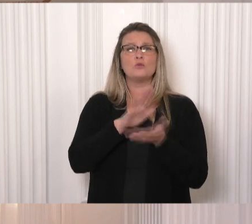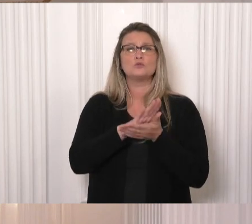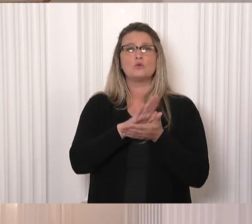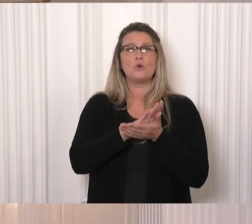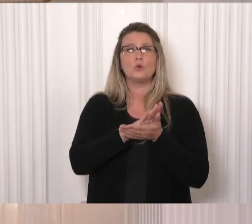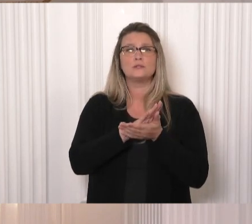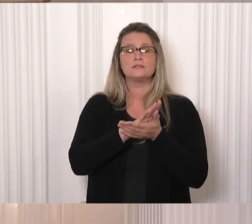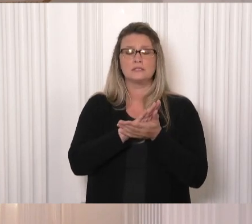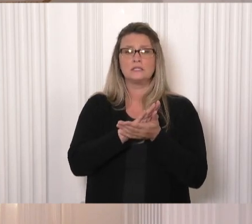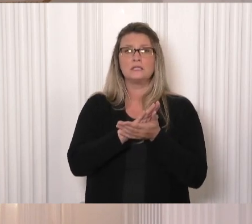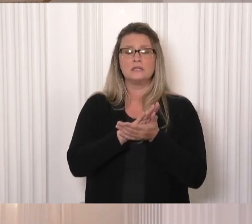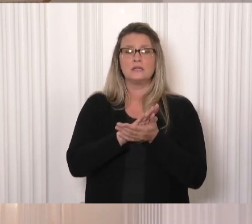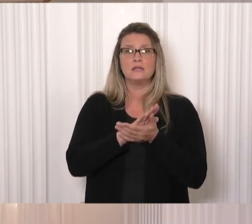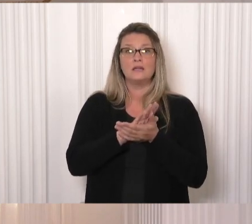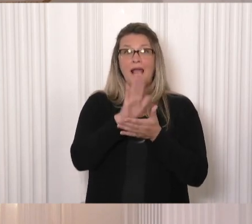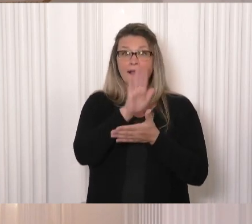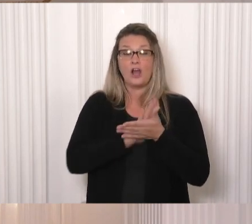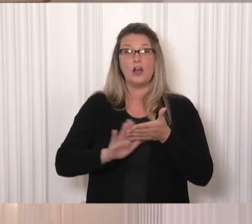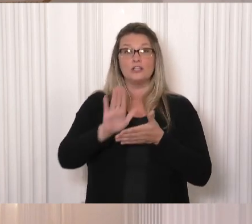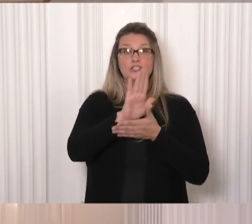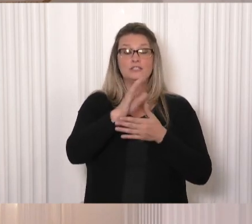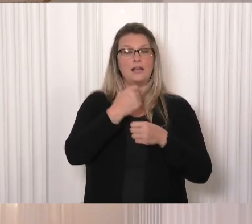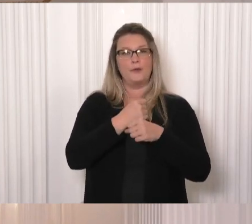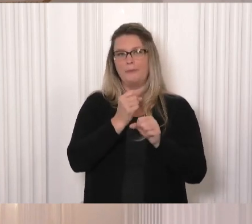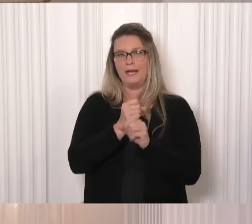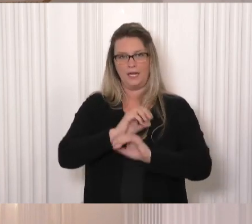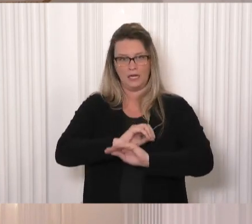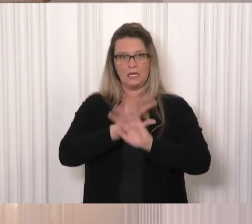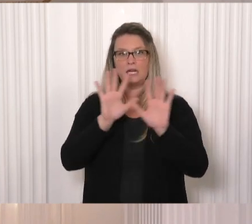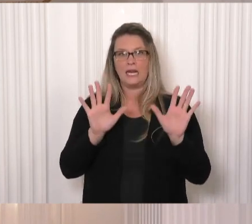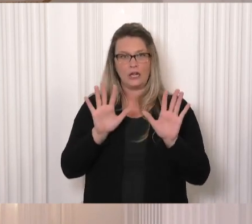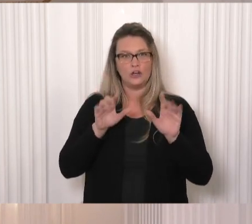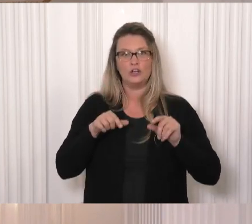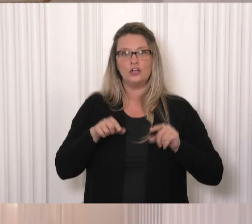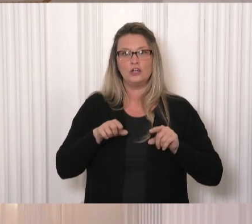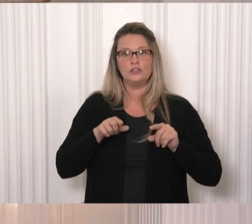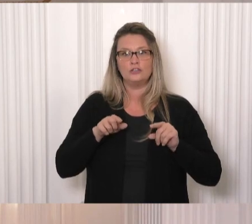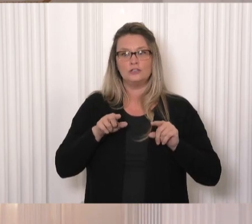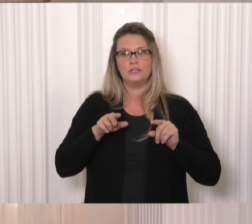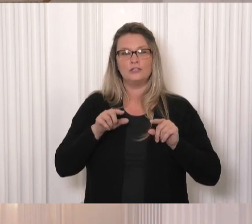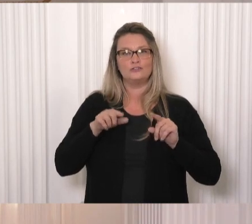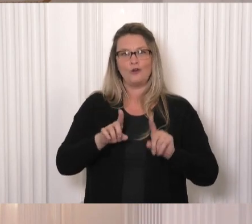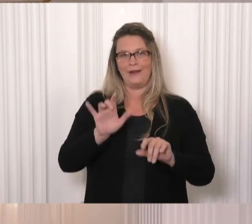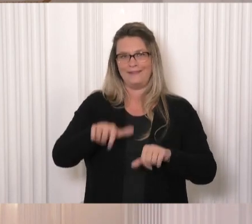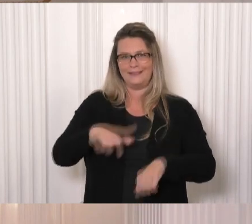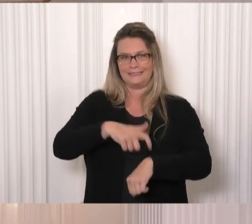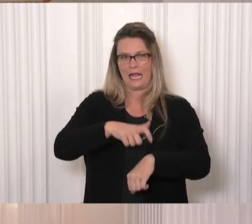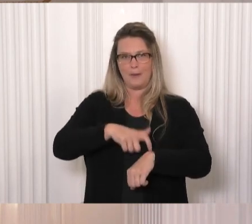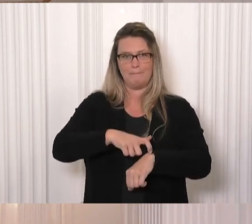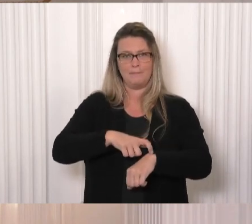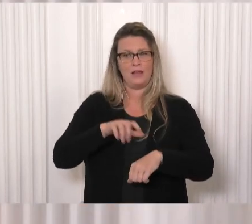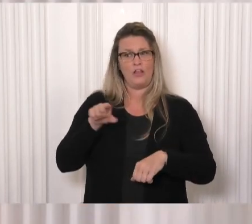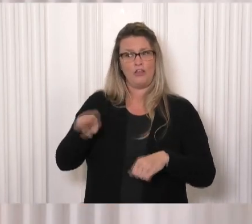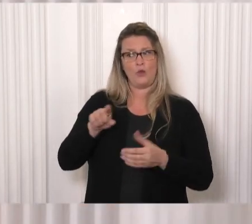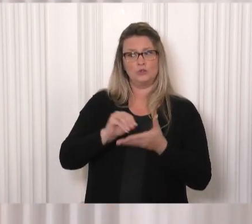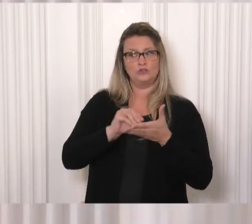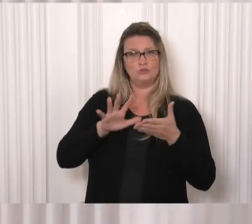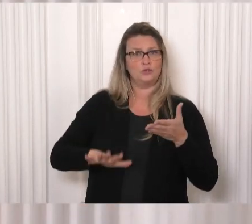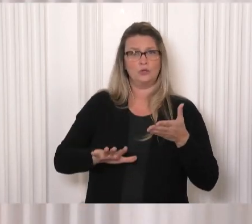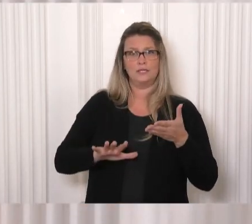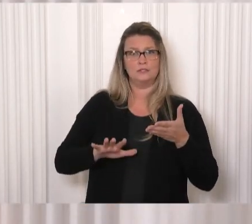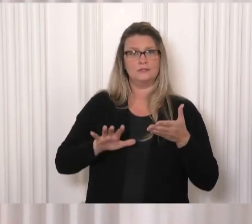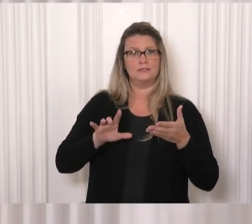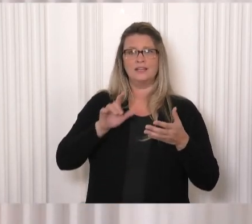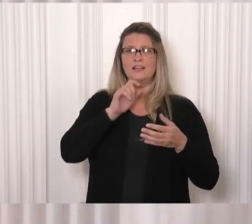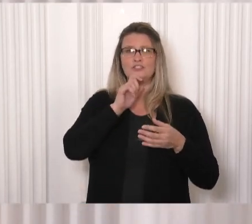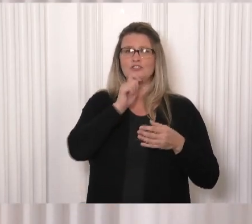during this novel coronavirus pandemic, that it is not appropriate to have our medical students do